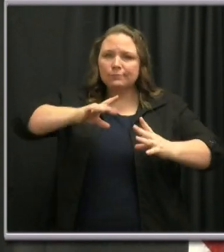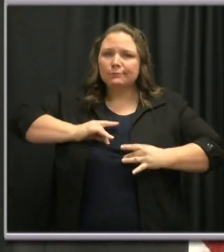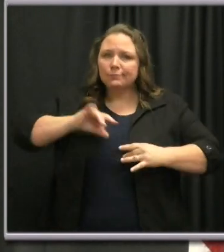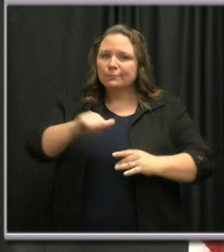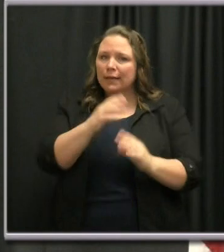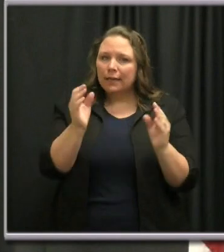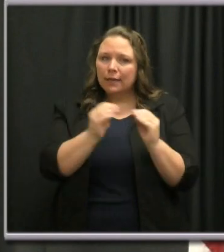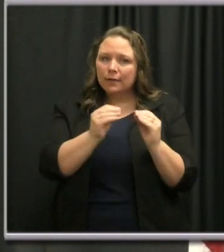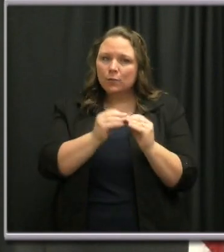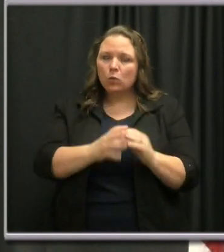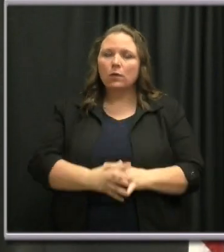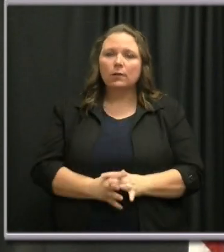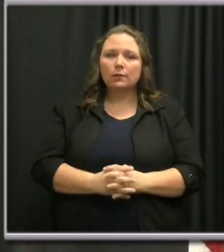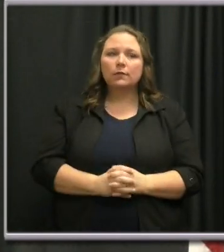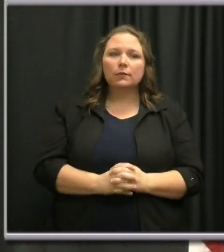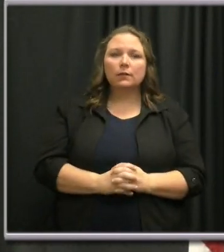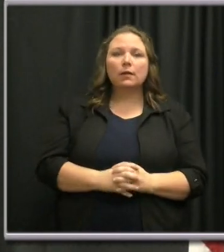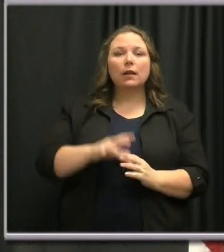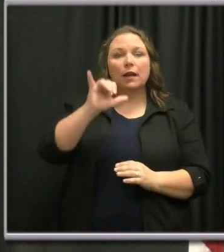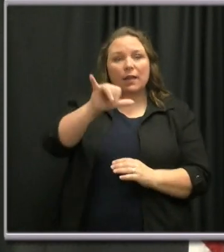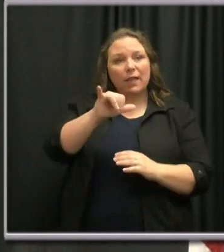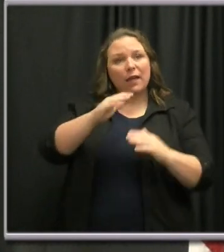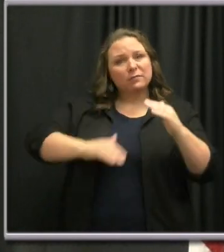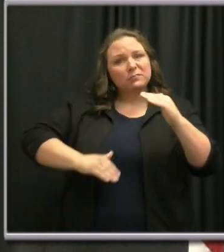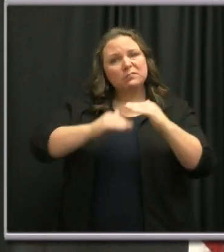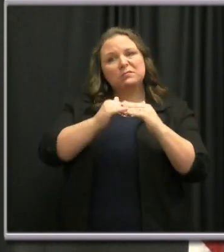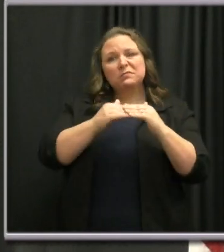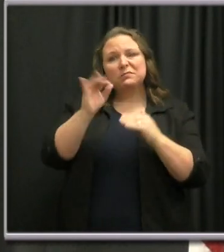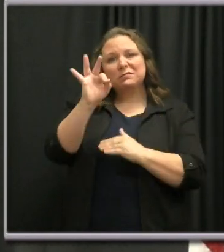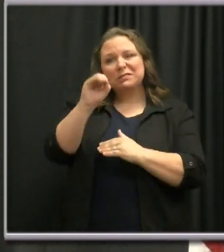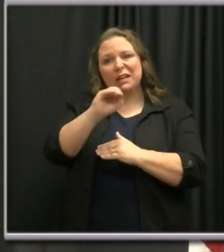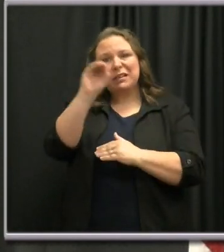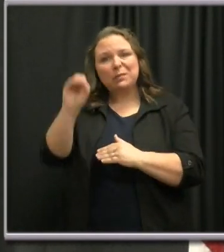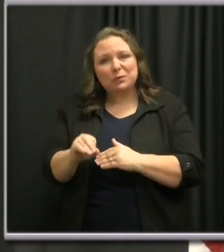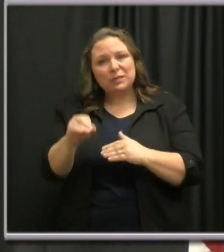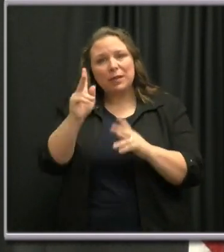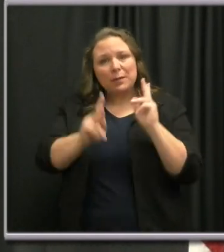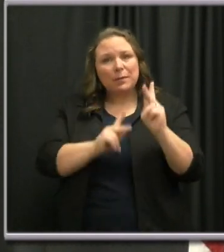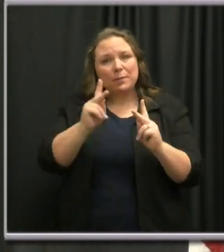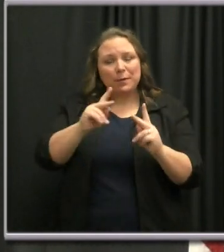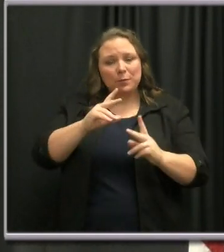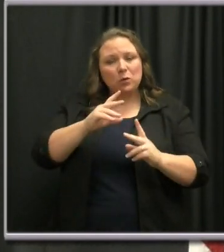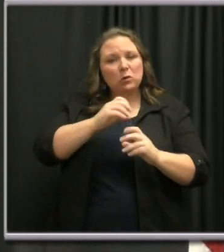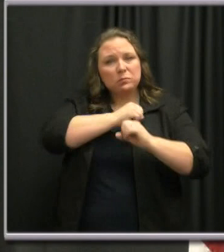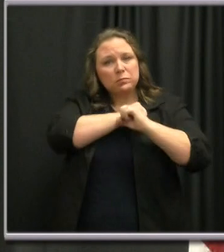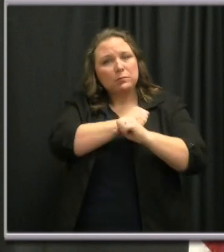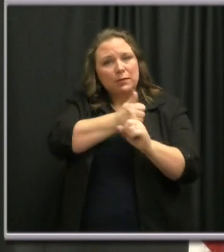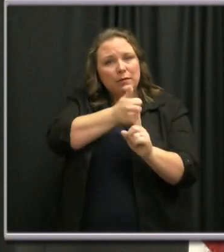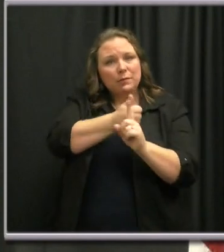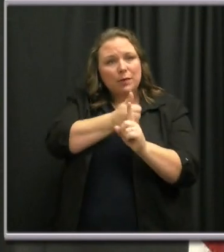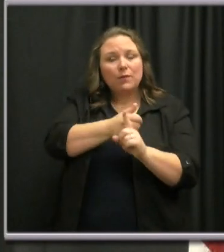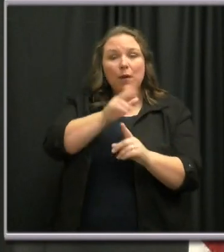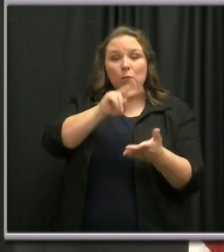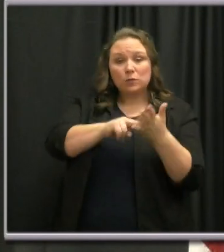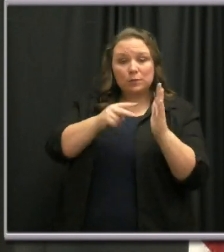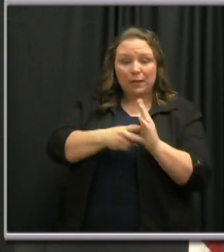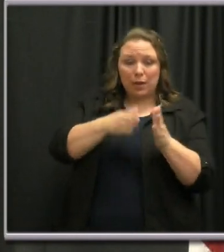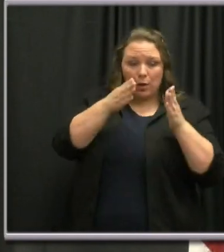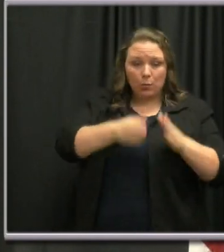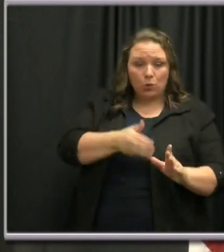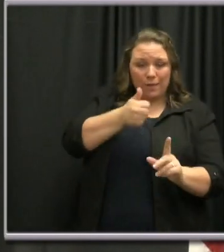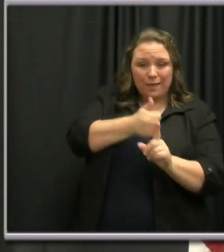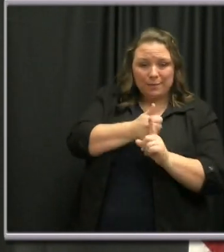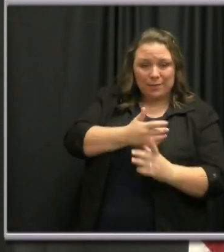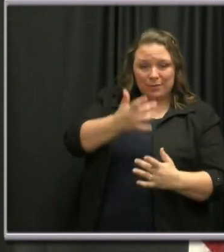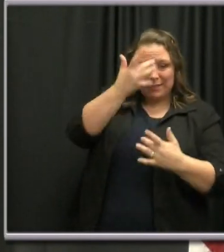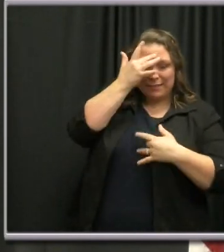fact, the level of immunity approached 90% or more. What that means is that if a person who's infected came